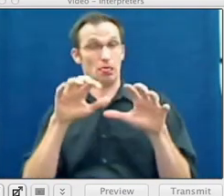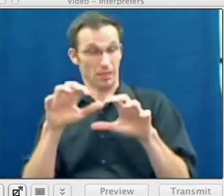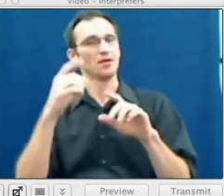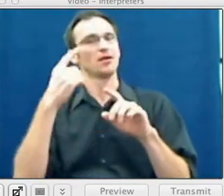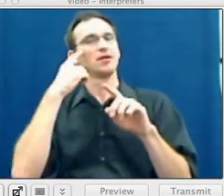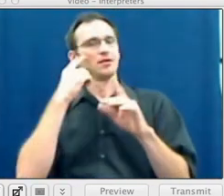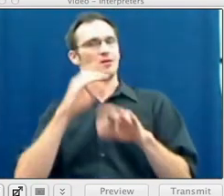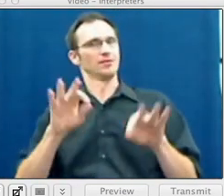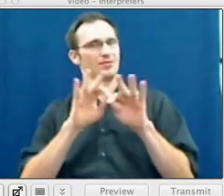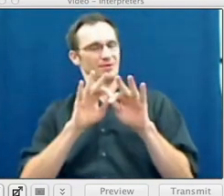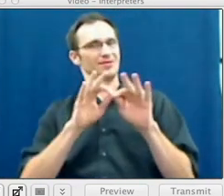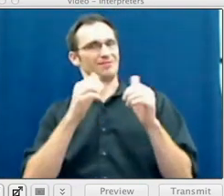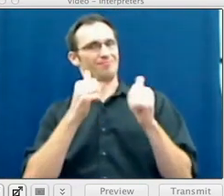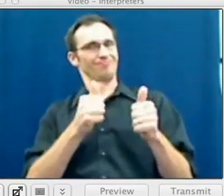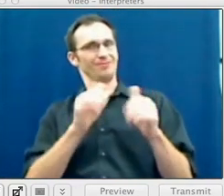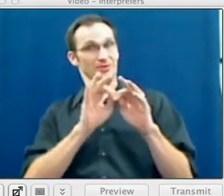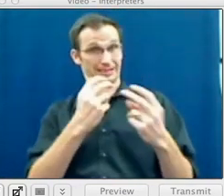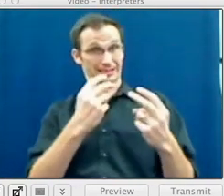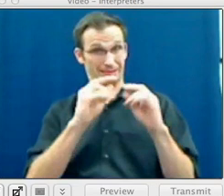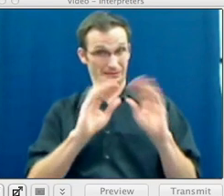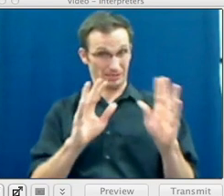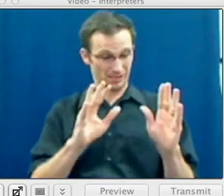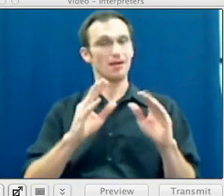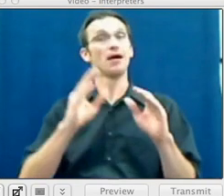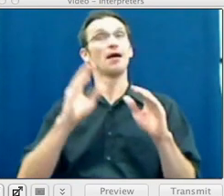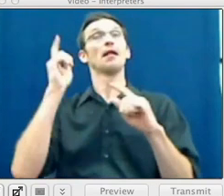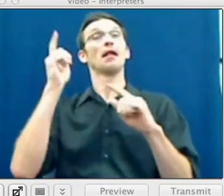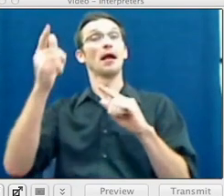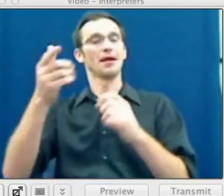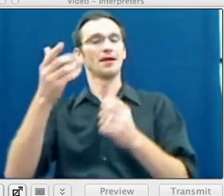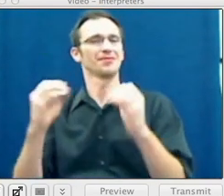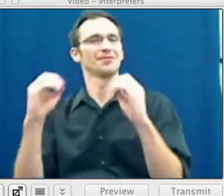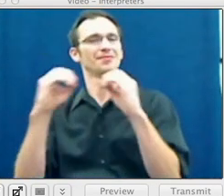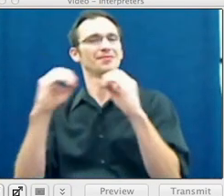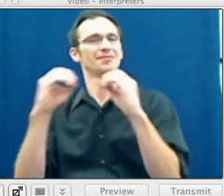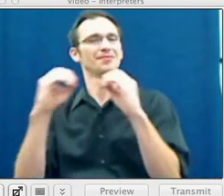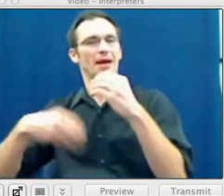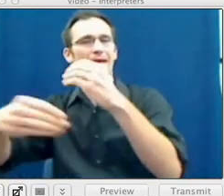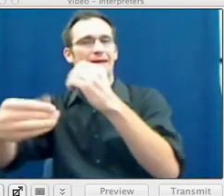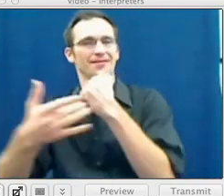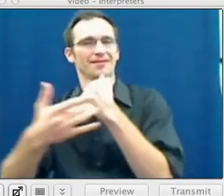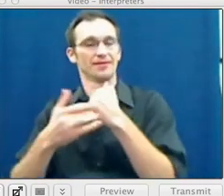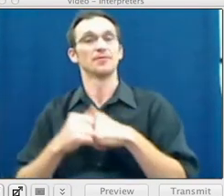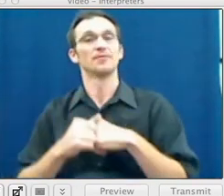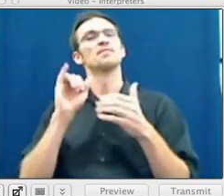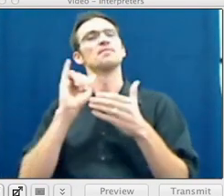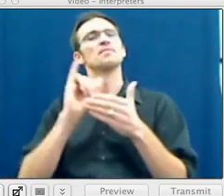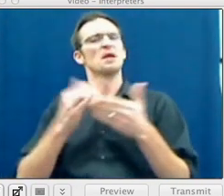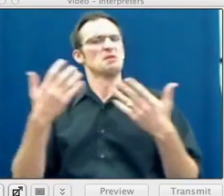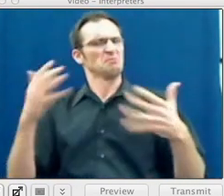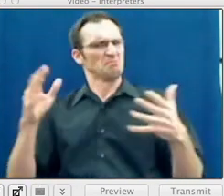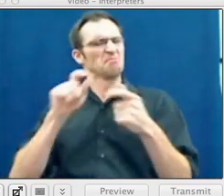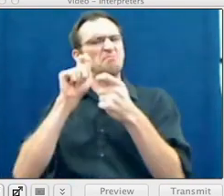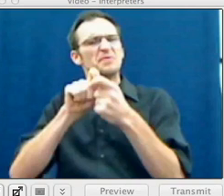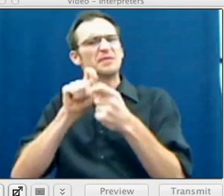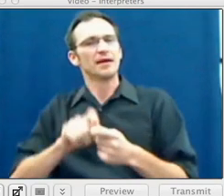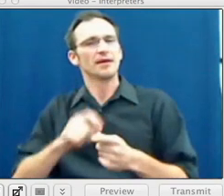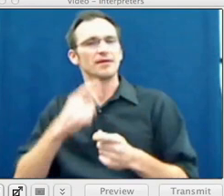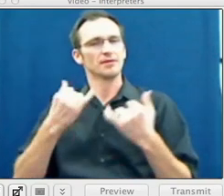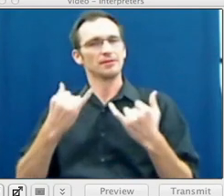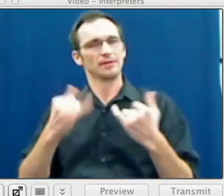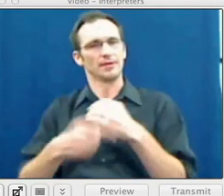complex. So that's all the housekeeping items. I have a couple more after this session is done today, but